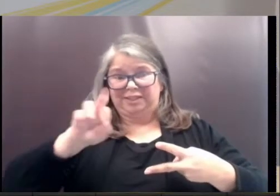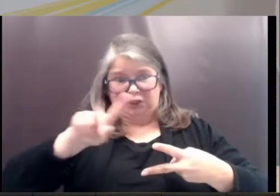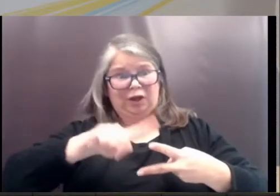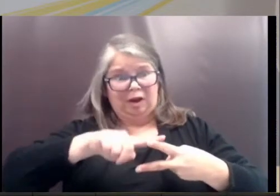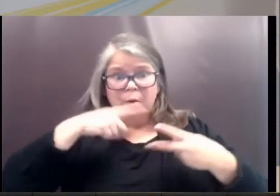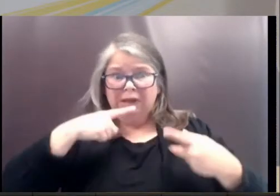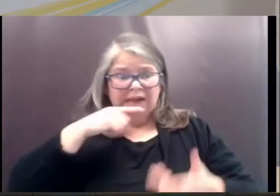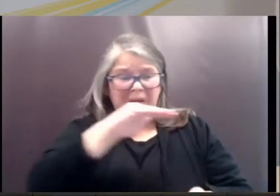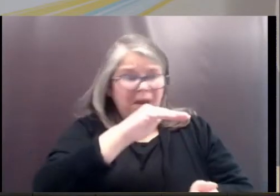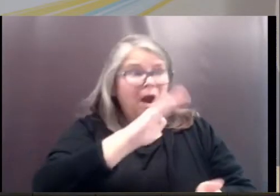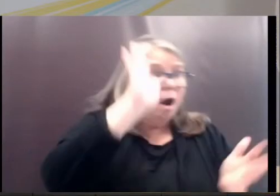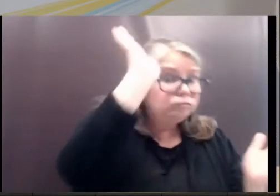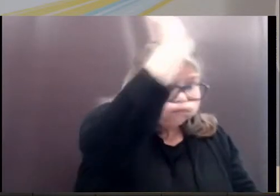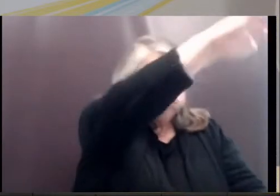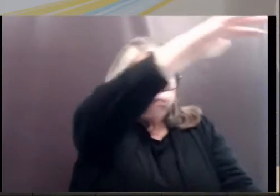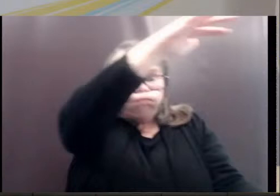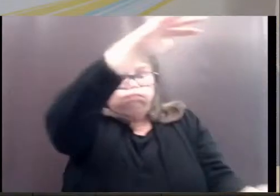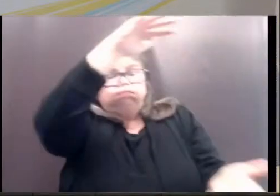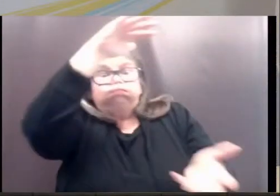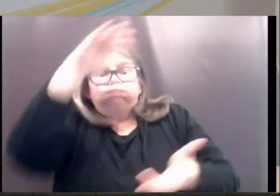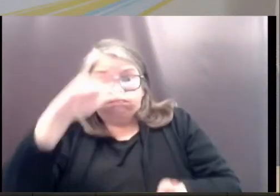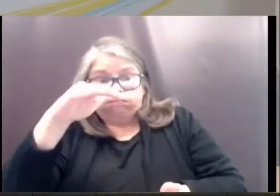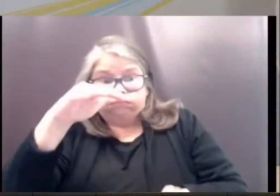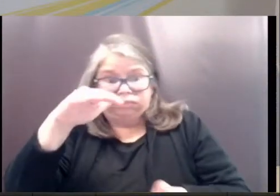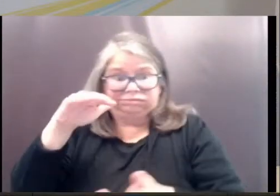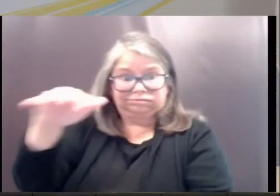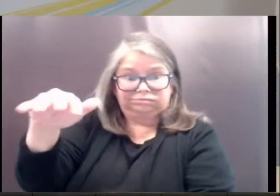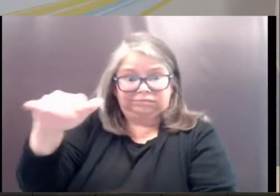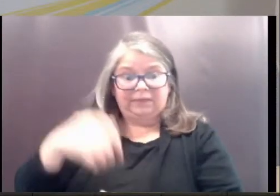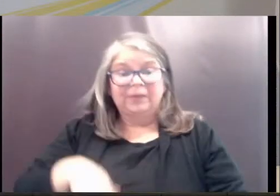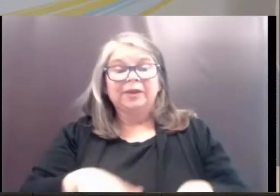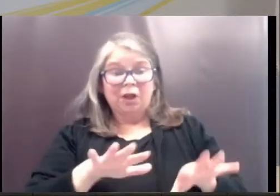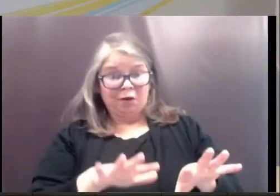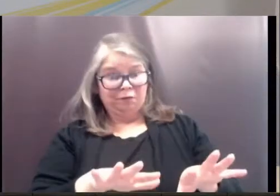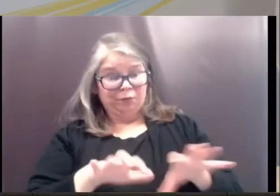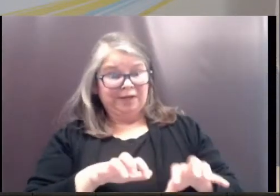the freezers for the Moderna product have already arrived, and so we can,